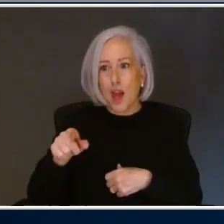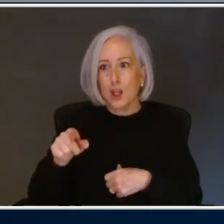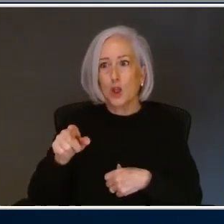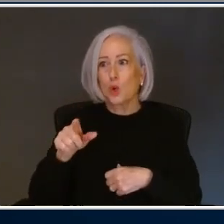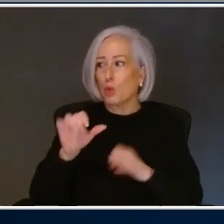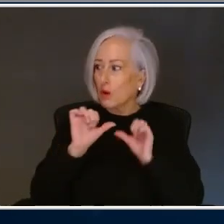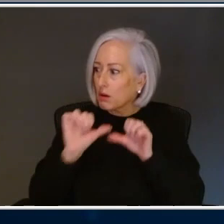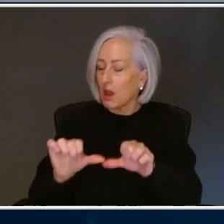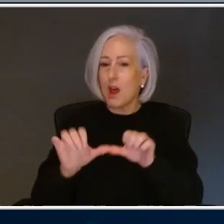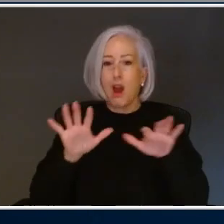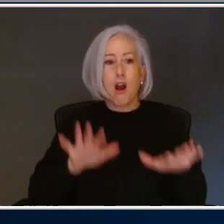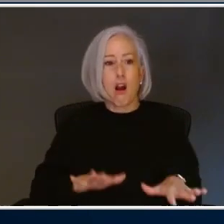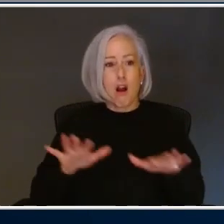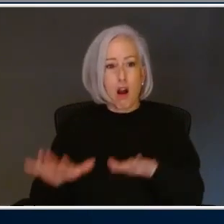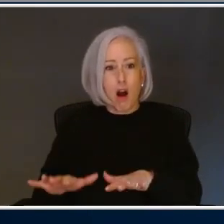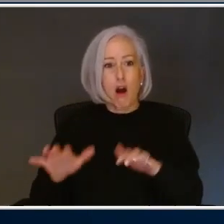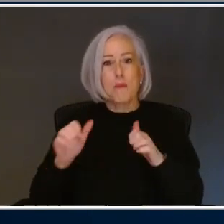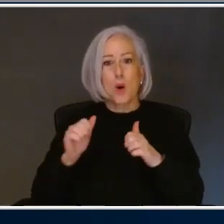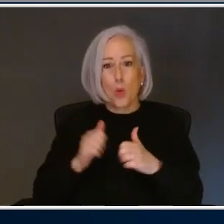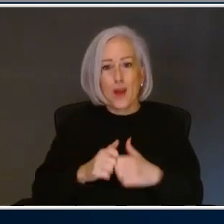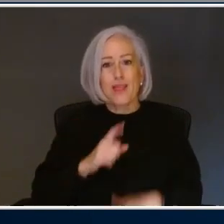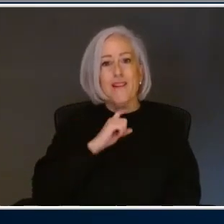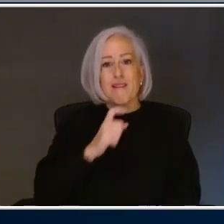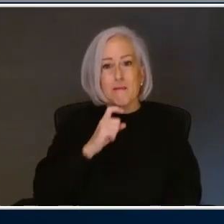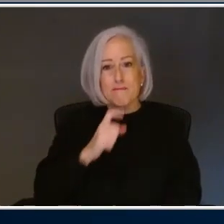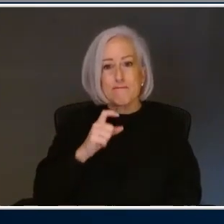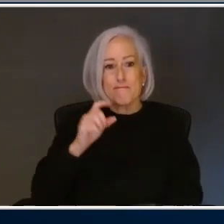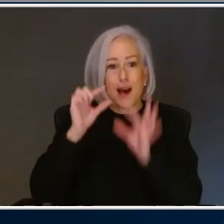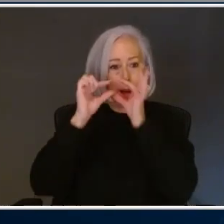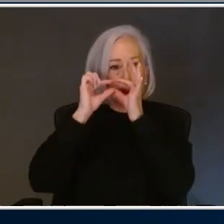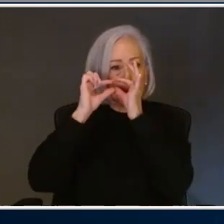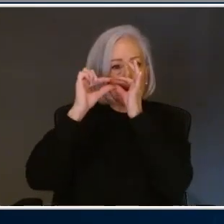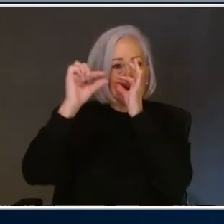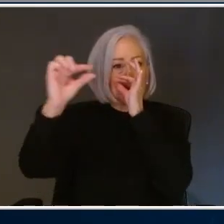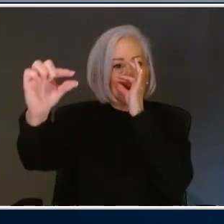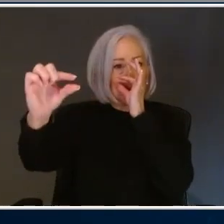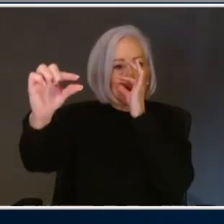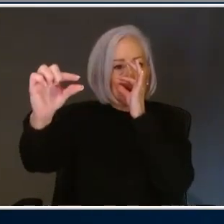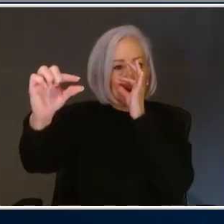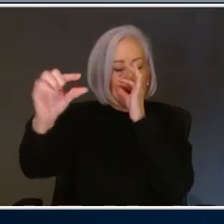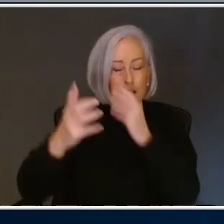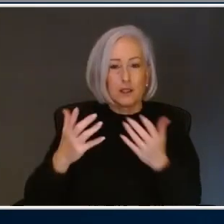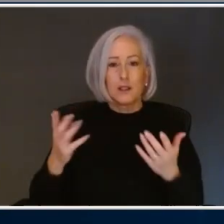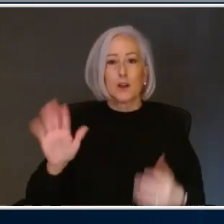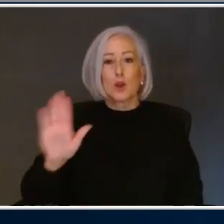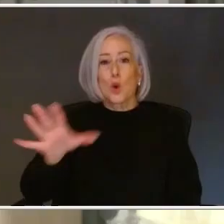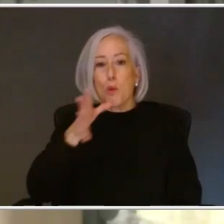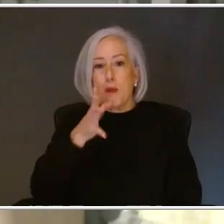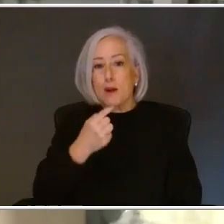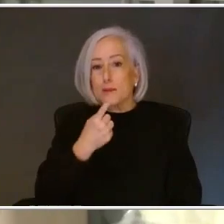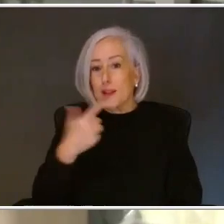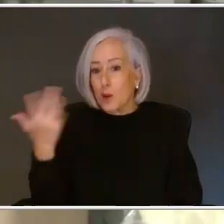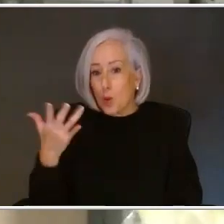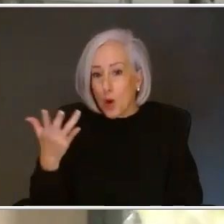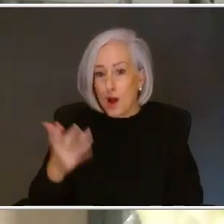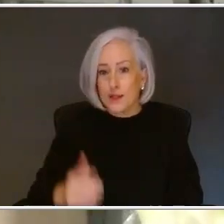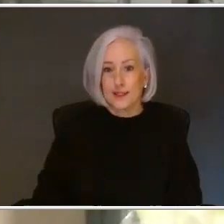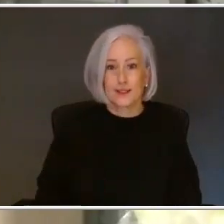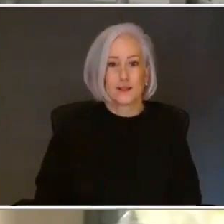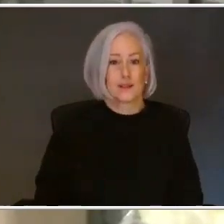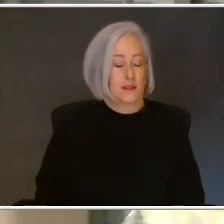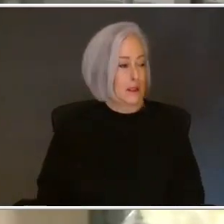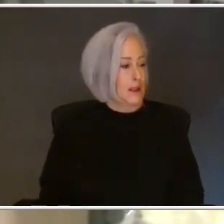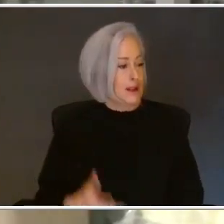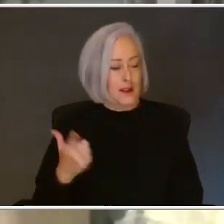with a metal skewer sticking out of your face. Here's what your mom and Dr. Ebersol said back then. He got himself